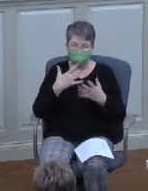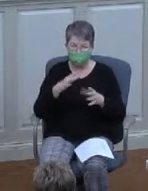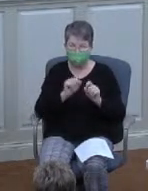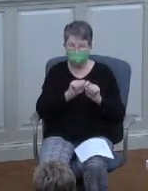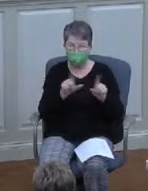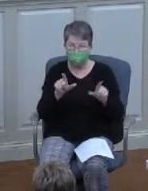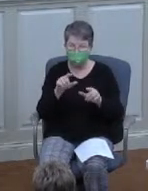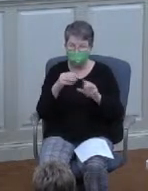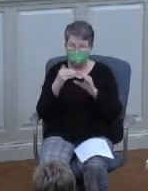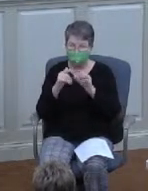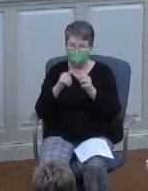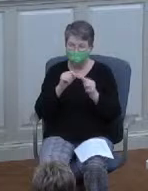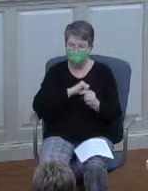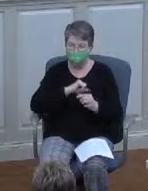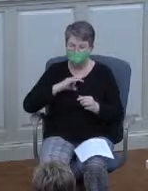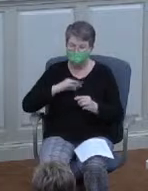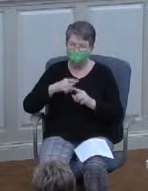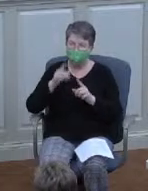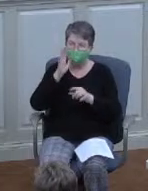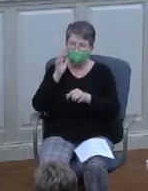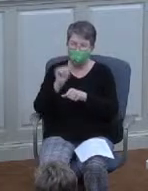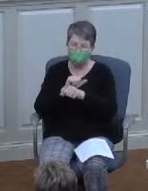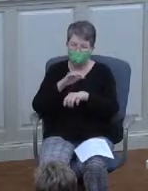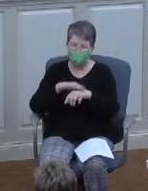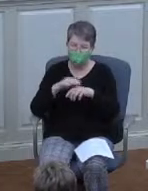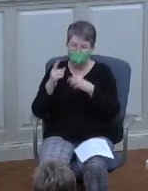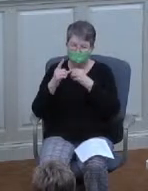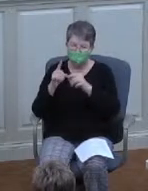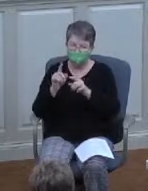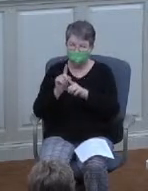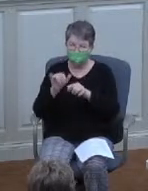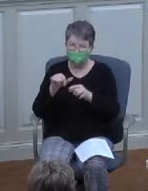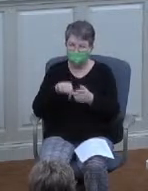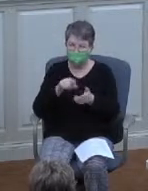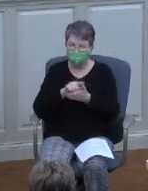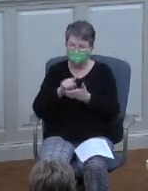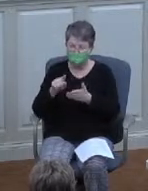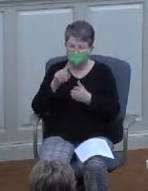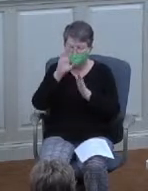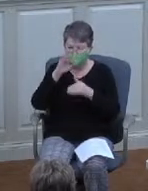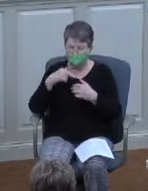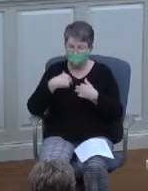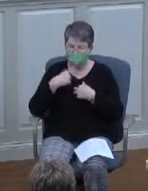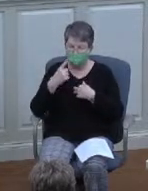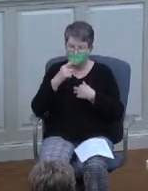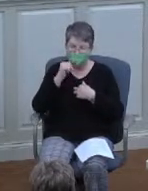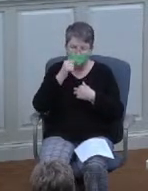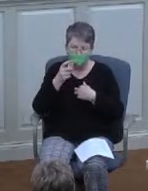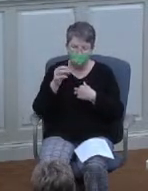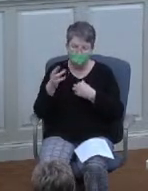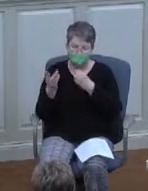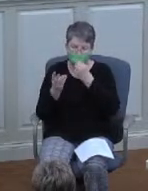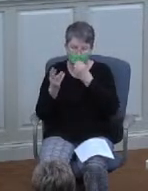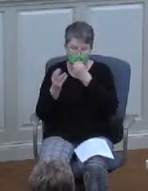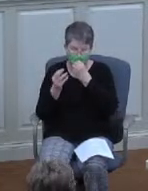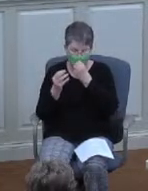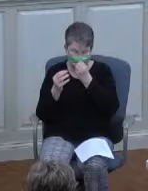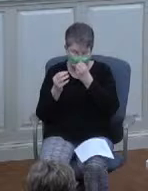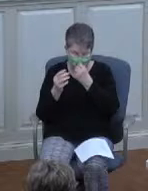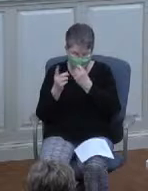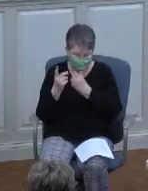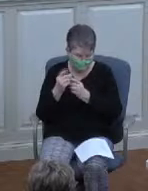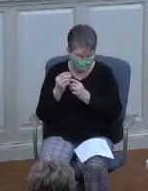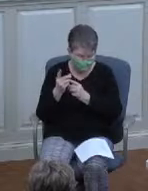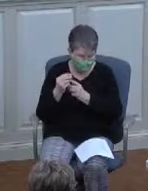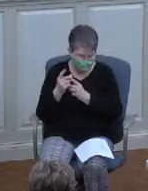we'll work on that this week and have something out there hopefully tomorrow or Wednesday. One more